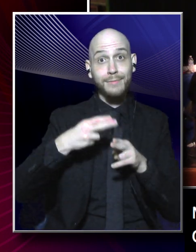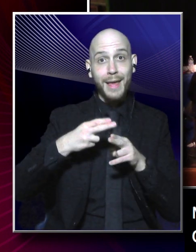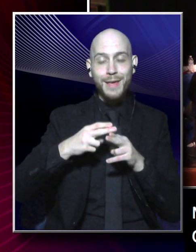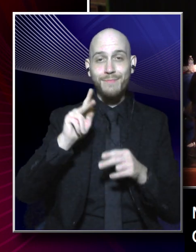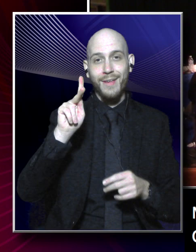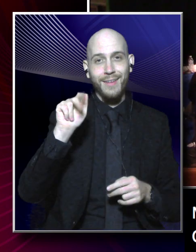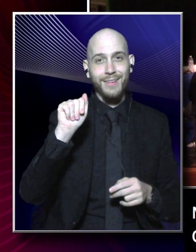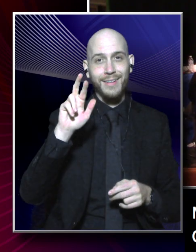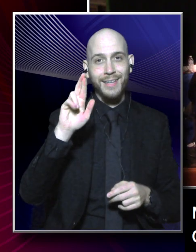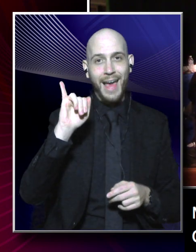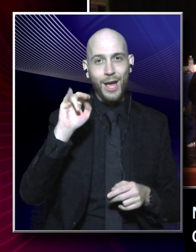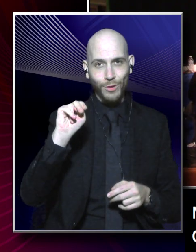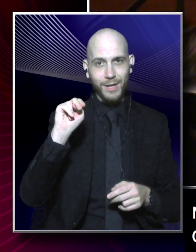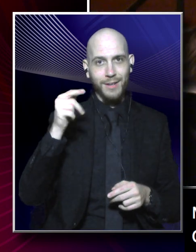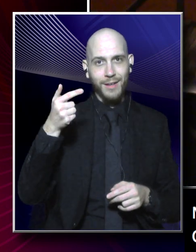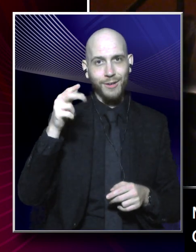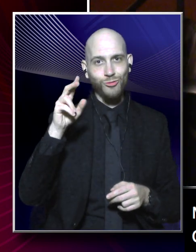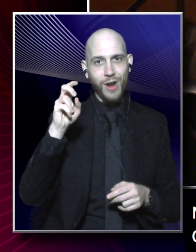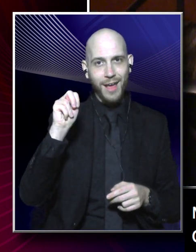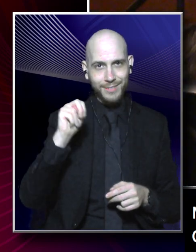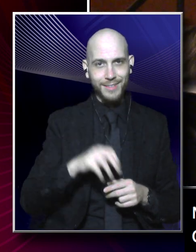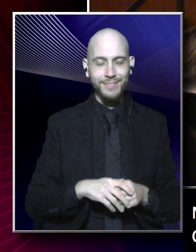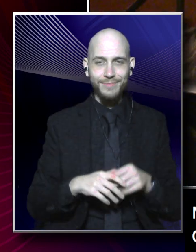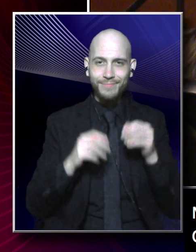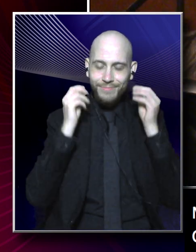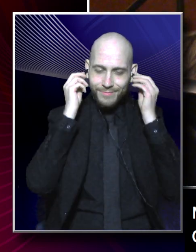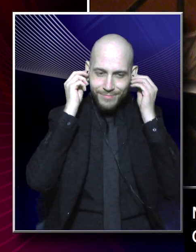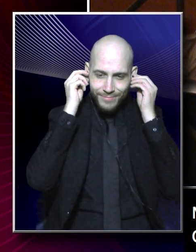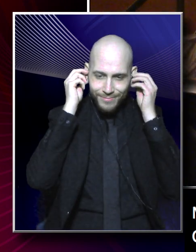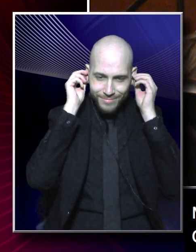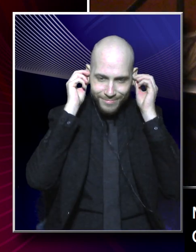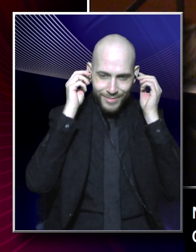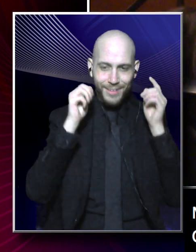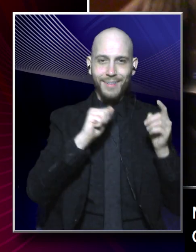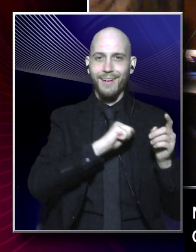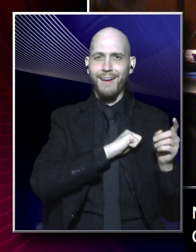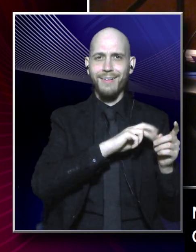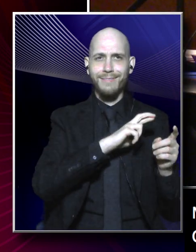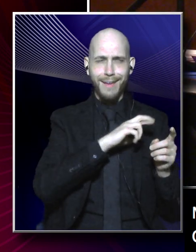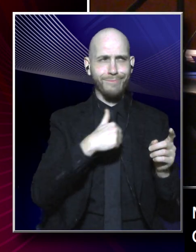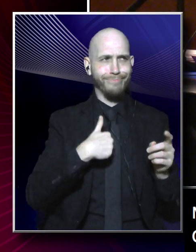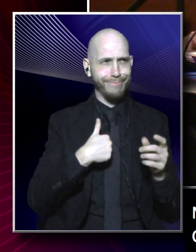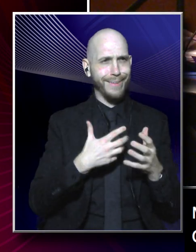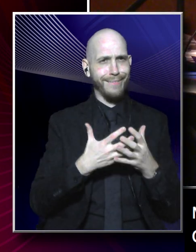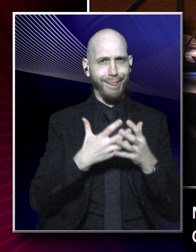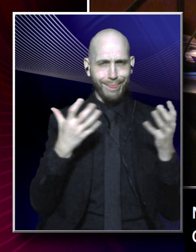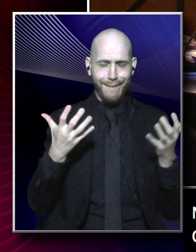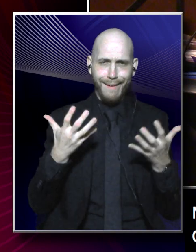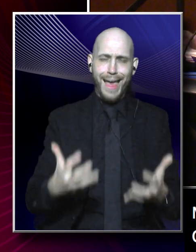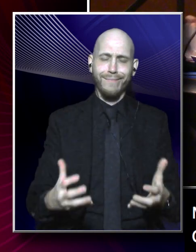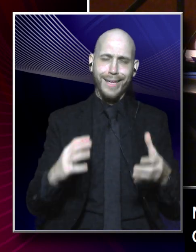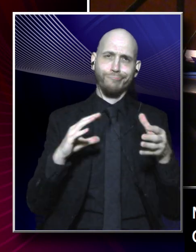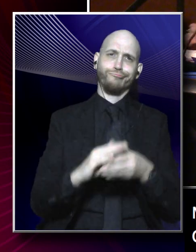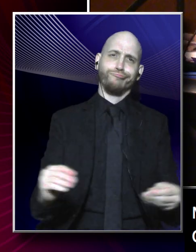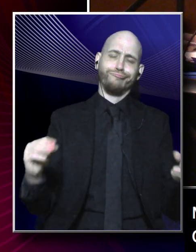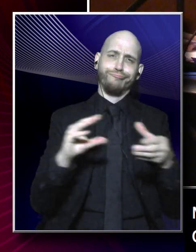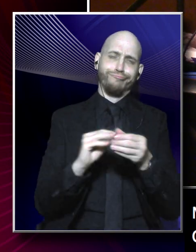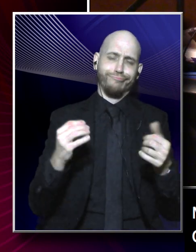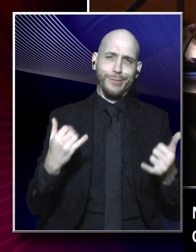I'm talking a lot this afternoon. I would like to introduce